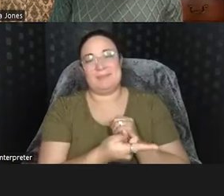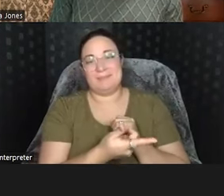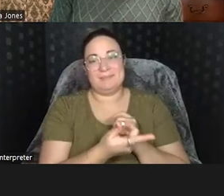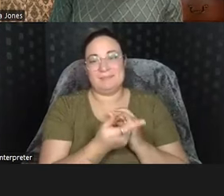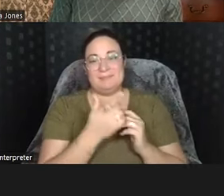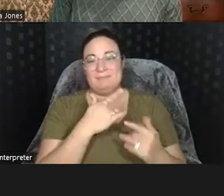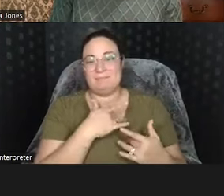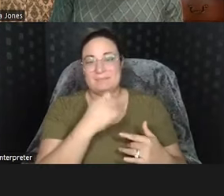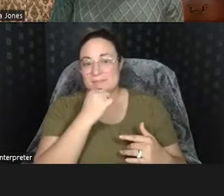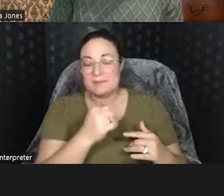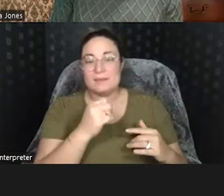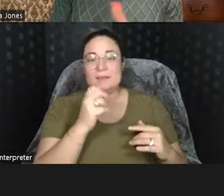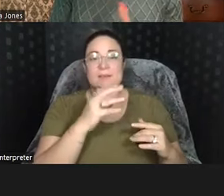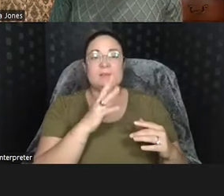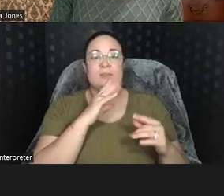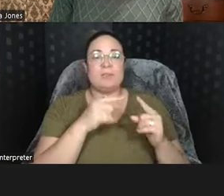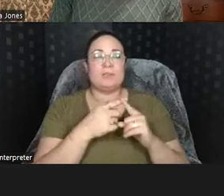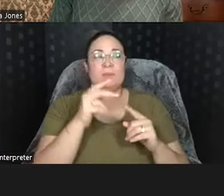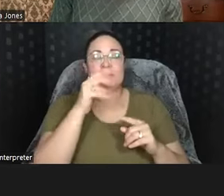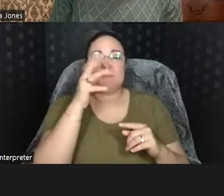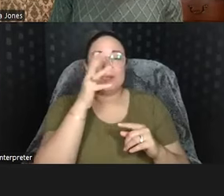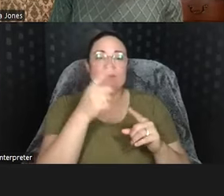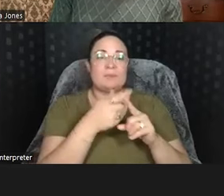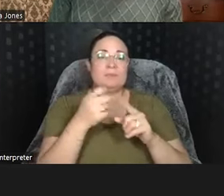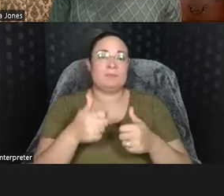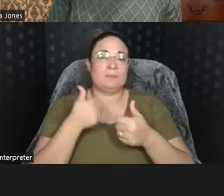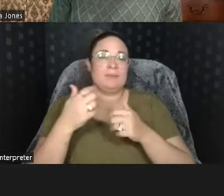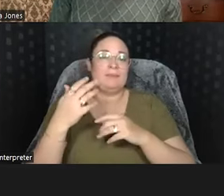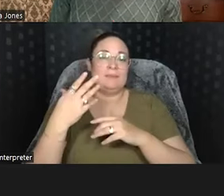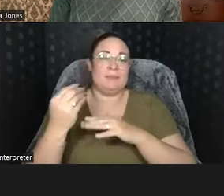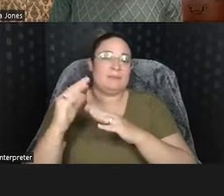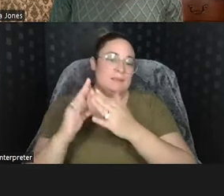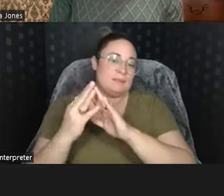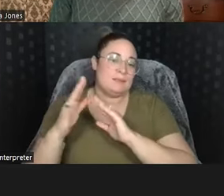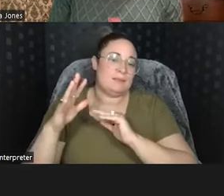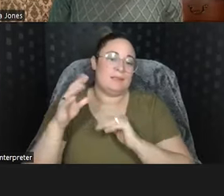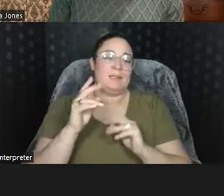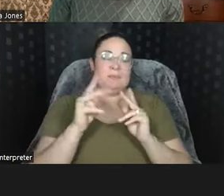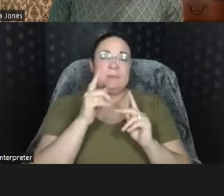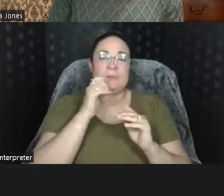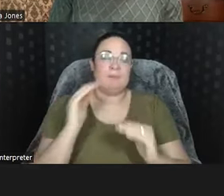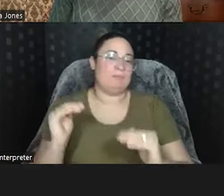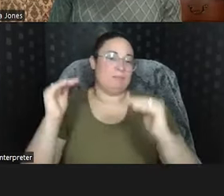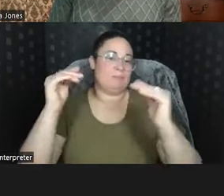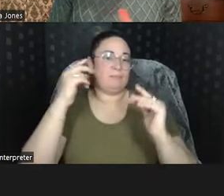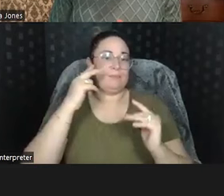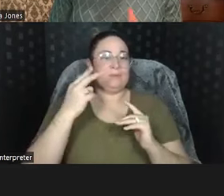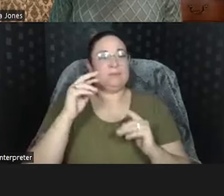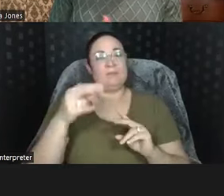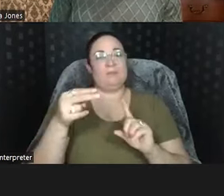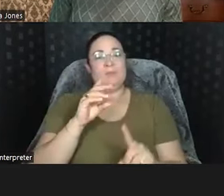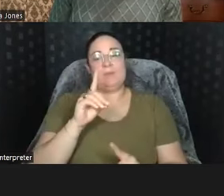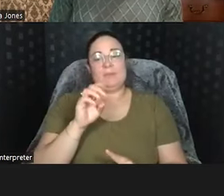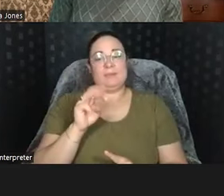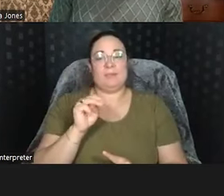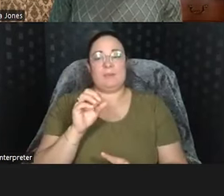allows them to speak to suburban parents. It allows them to speak to, you know, intellectuals who see themselves as Democrats, right? It allows